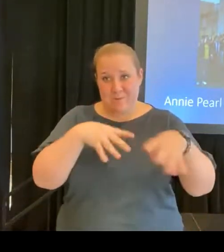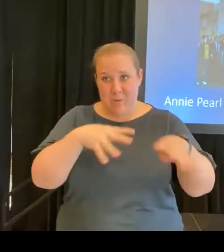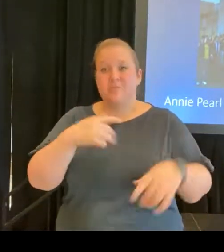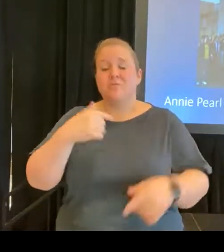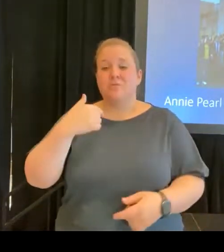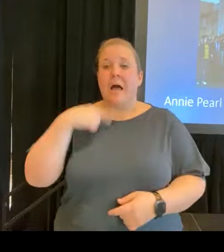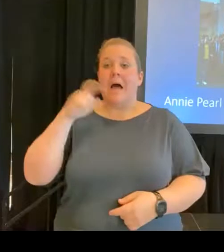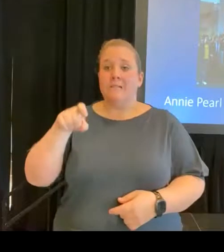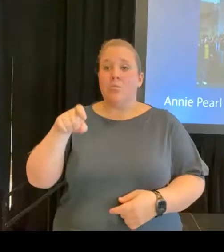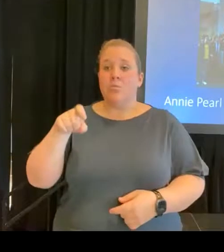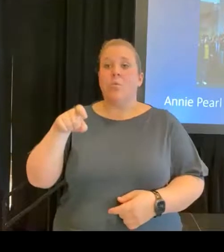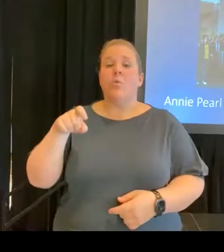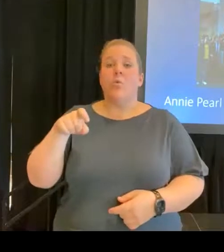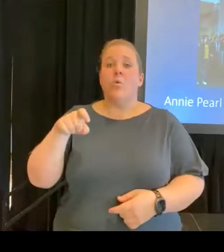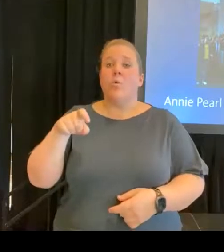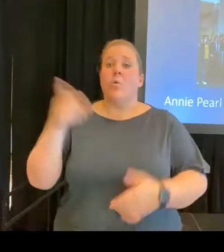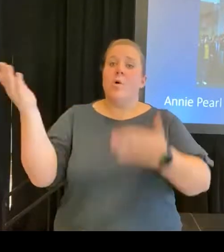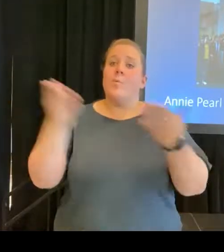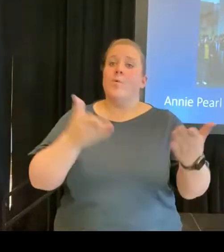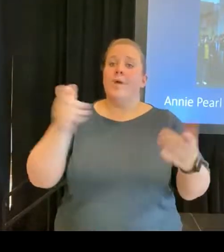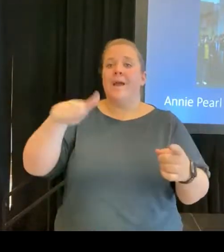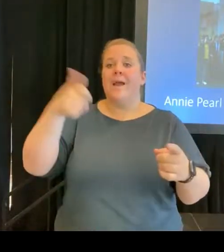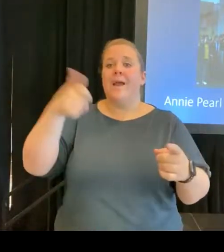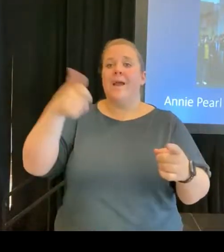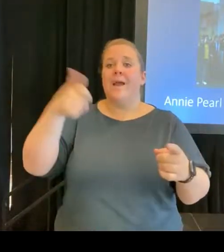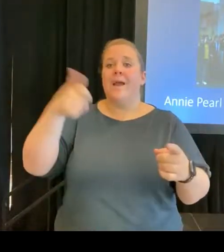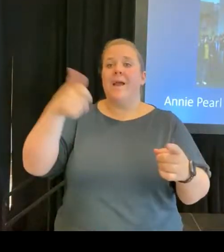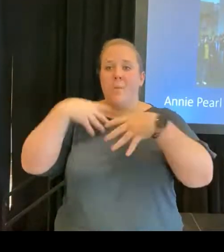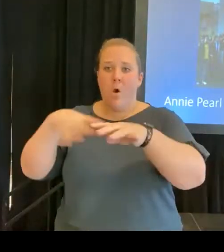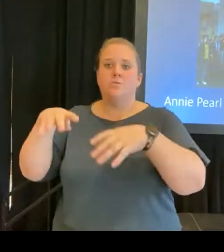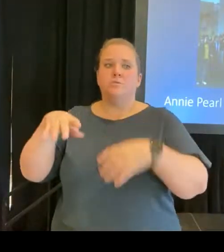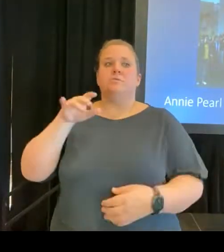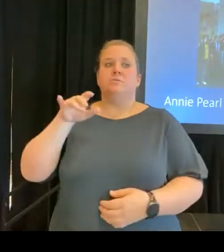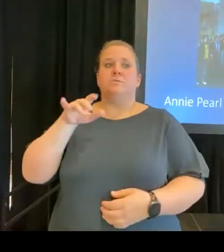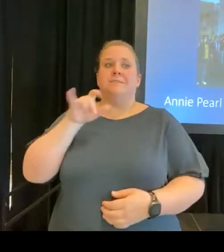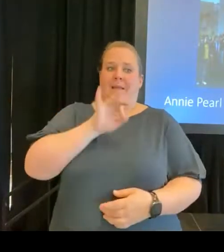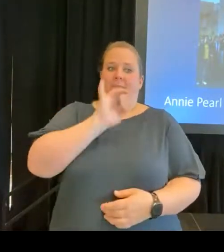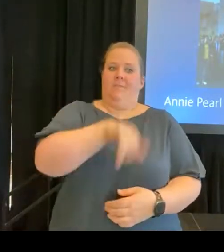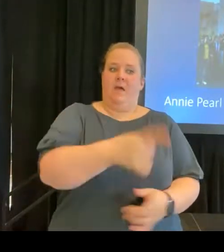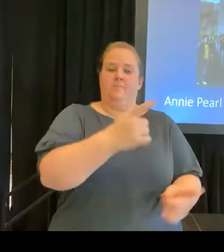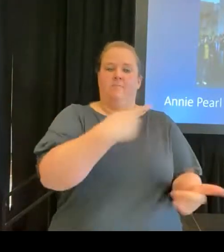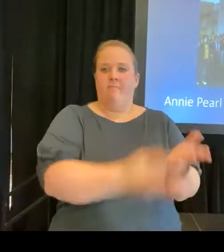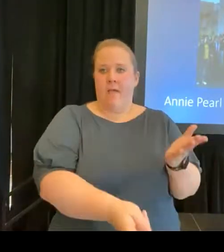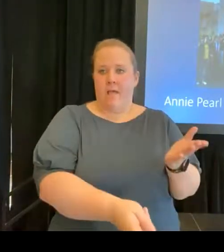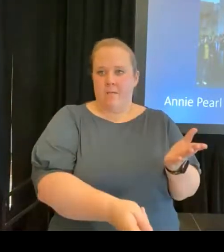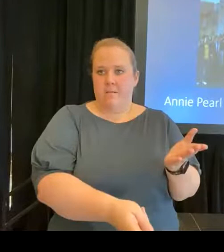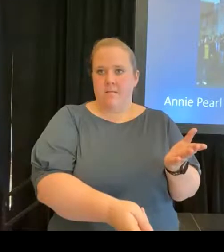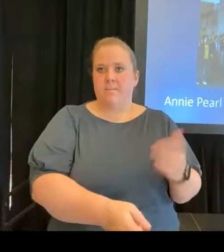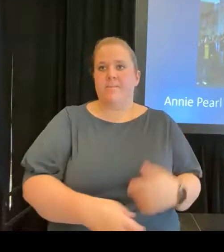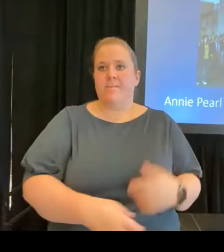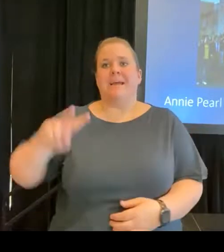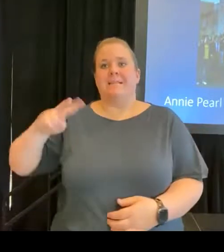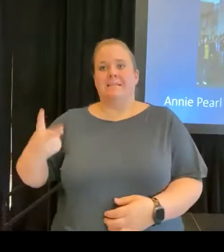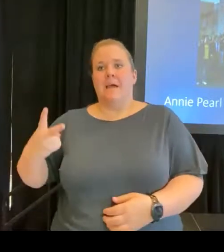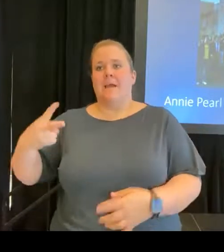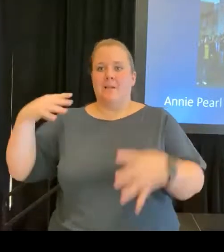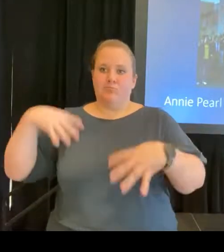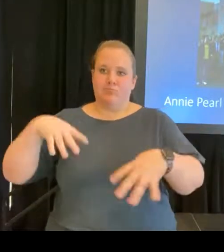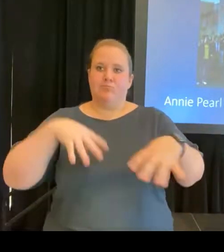was supposed to bring another march in case that would fail. The second